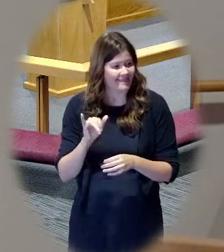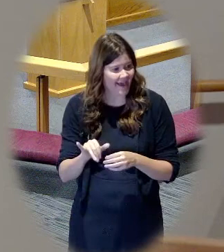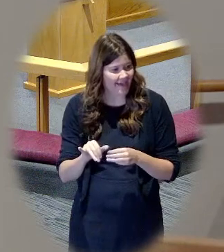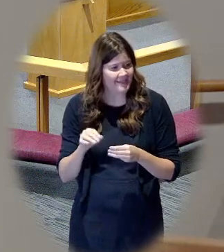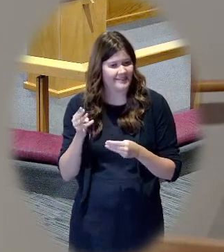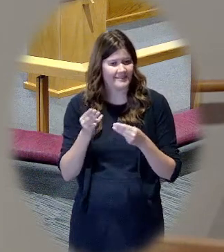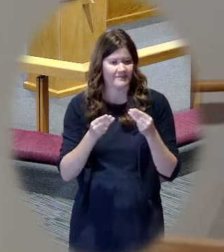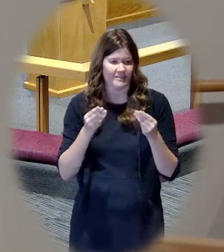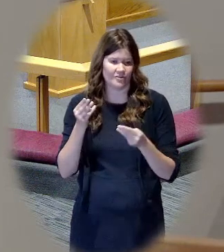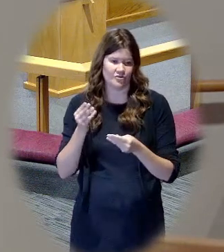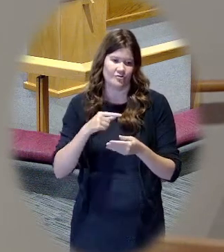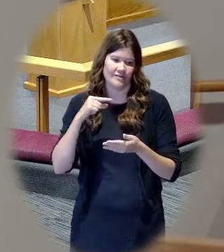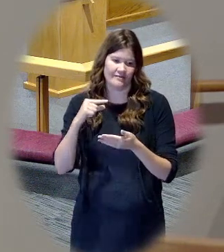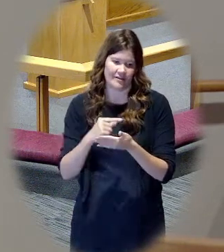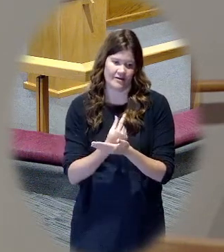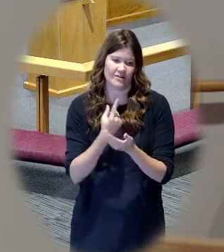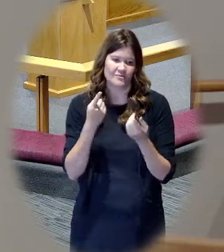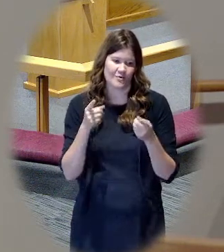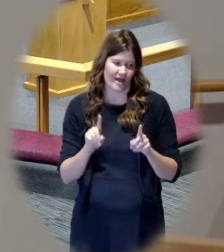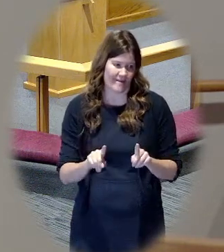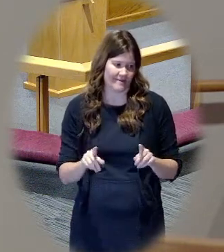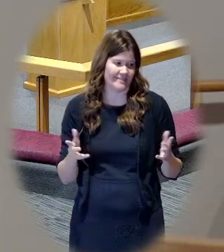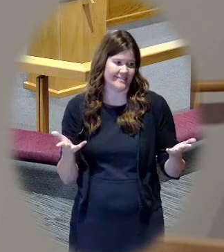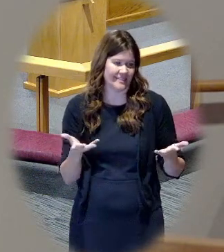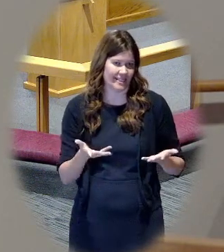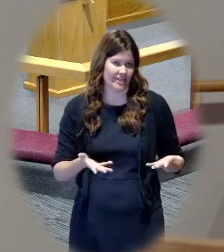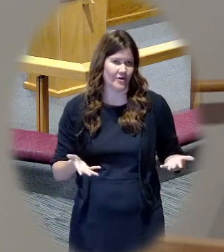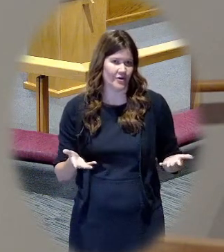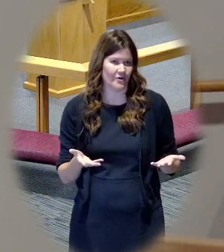of the gospel is done, here,